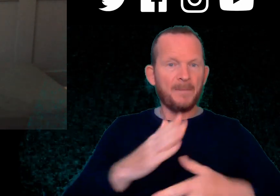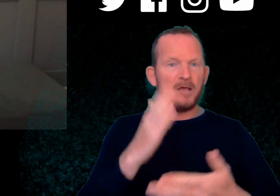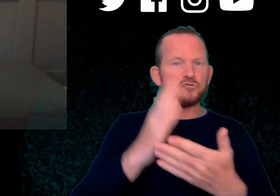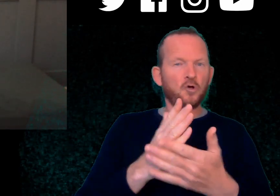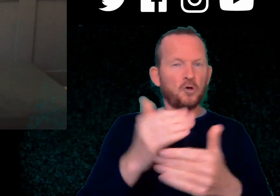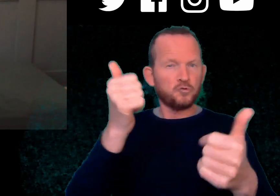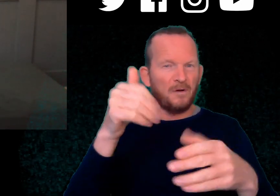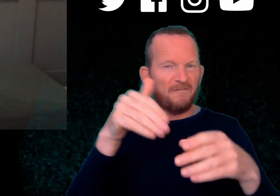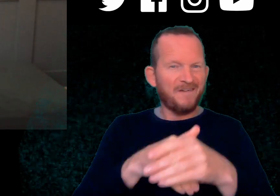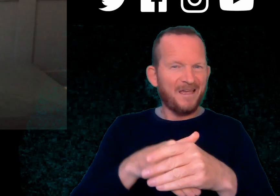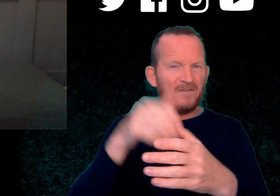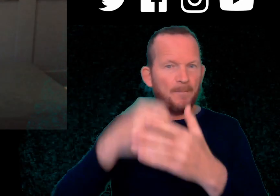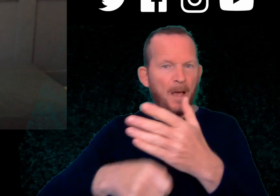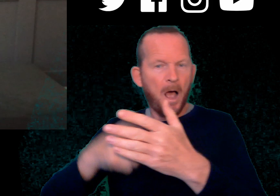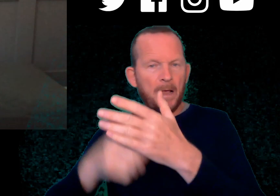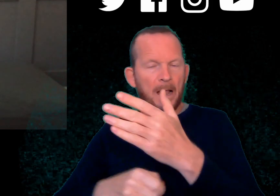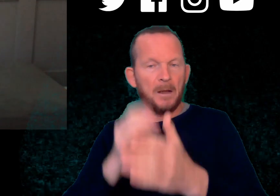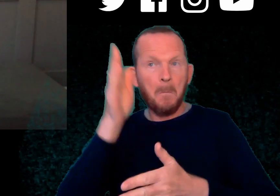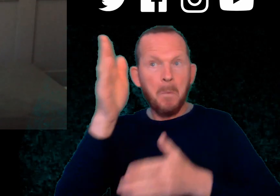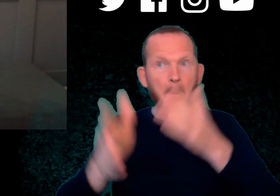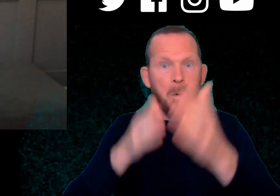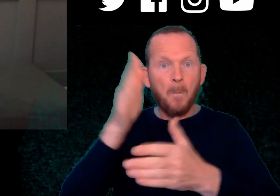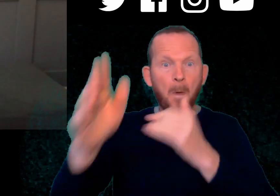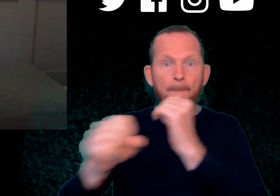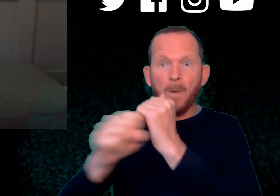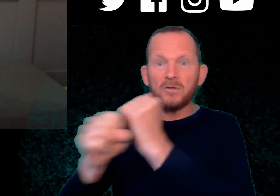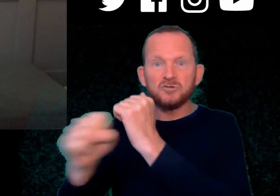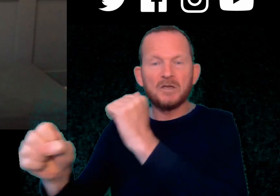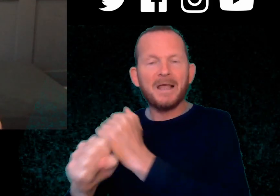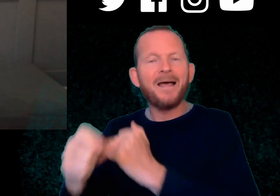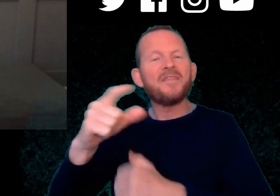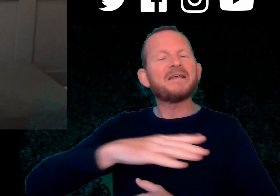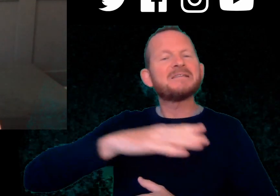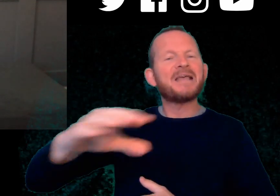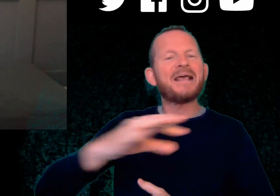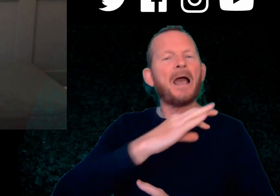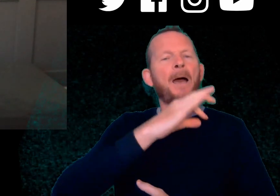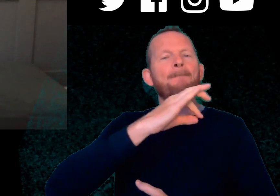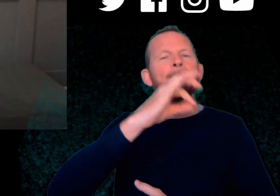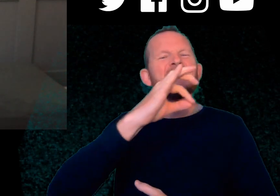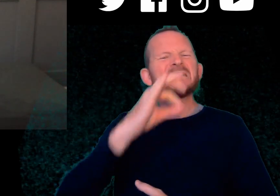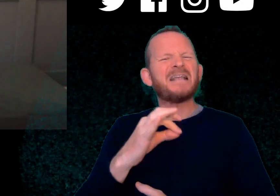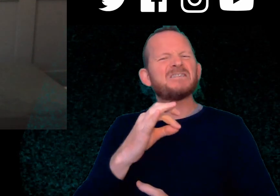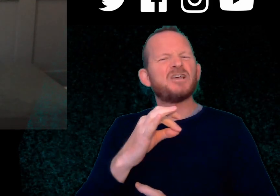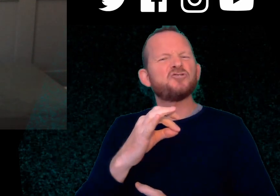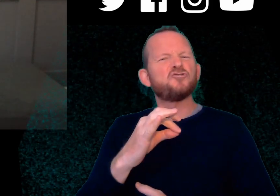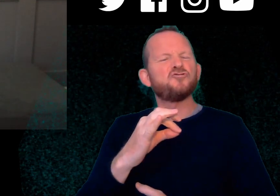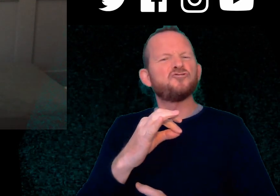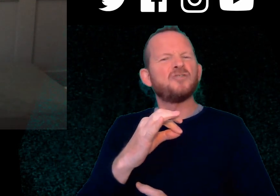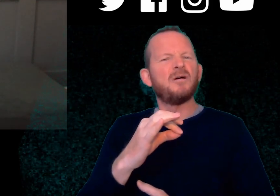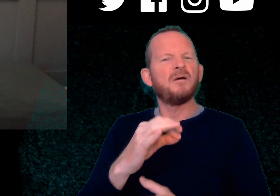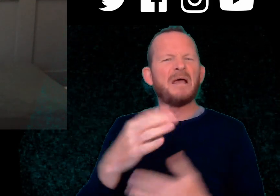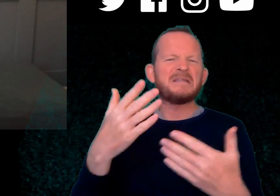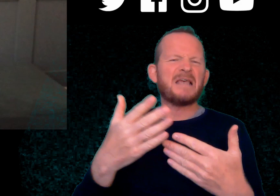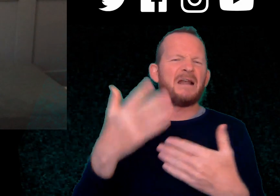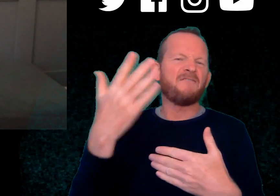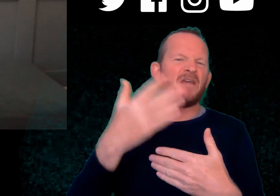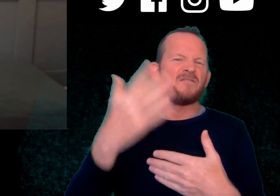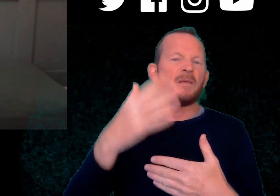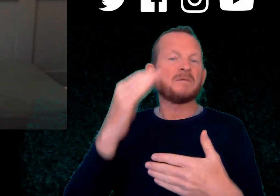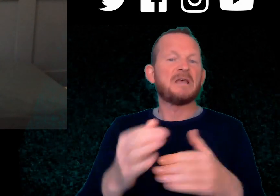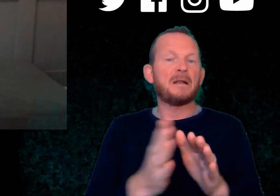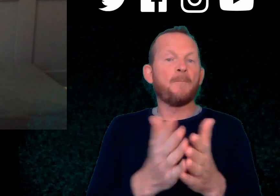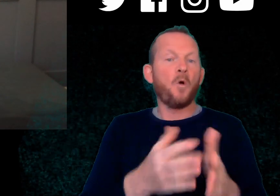good fit for the market, and reach out to publishers for you. And for that, they'll take a percentage of the book, a quite small percentage. I think it's in the region of